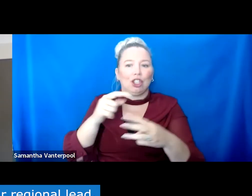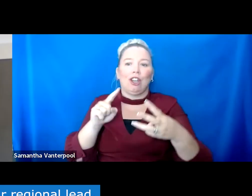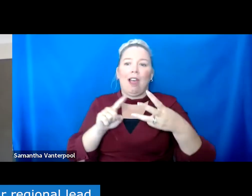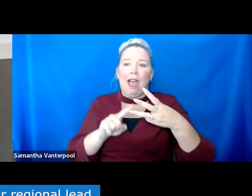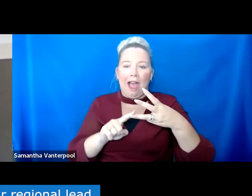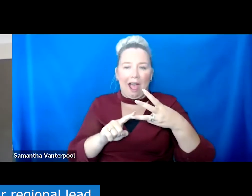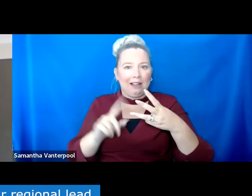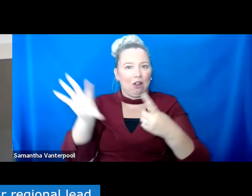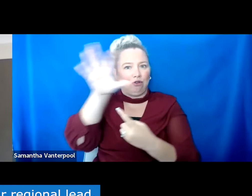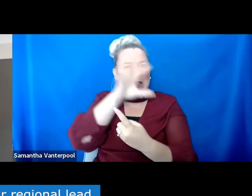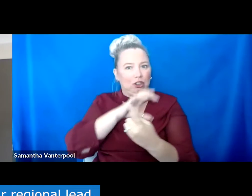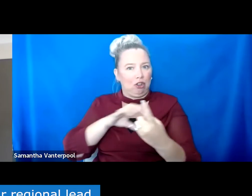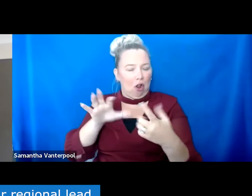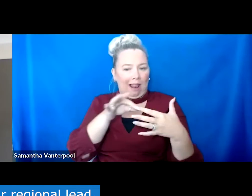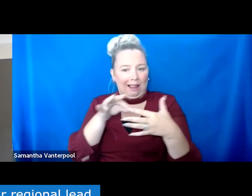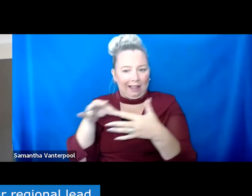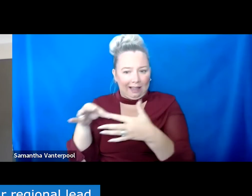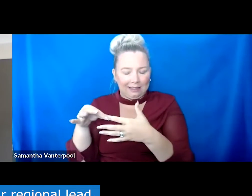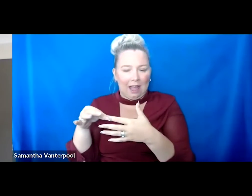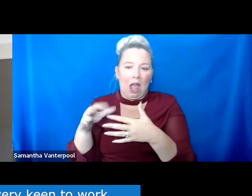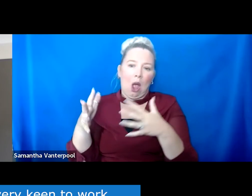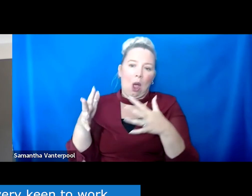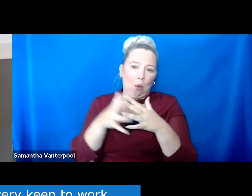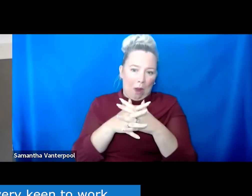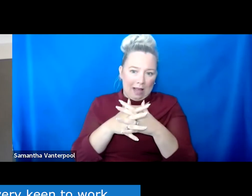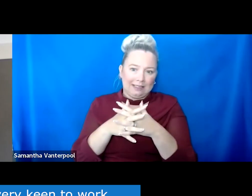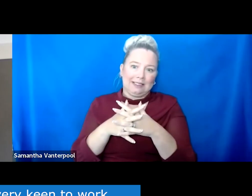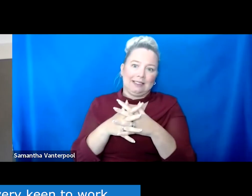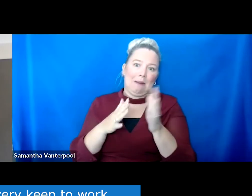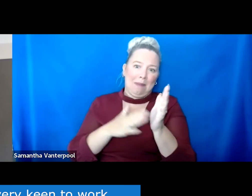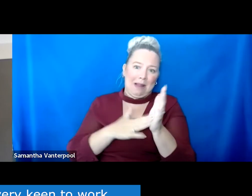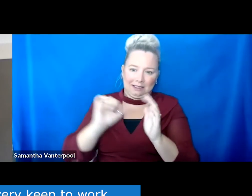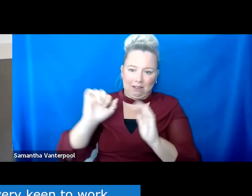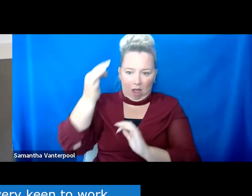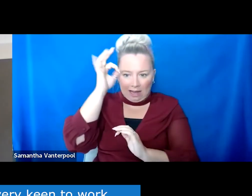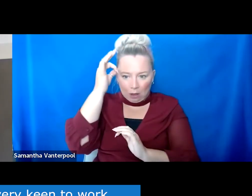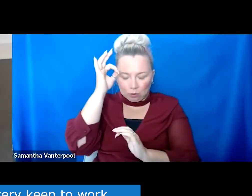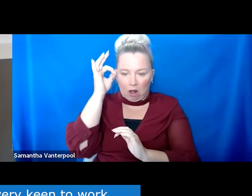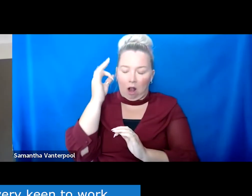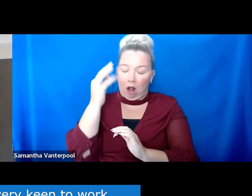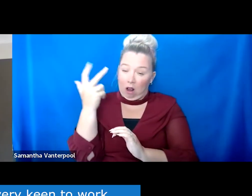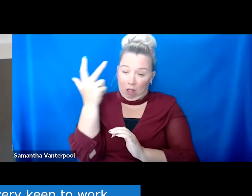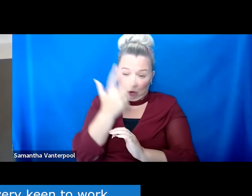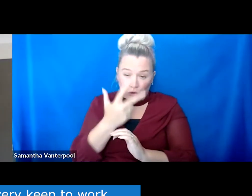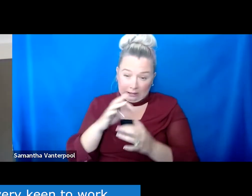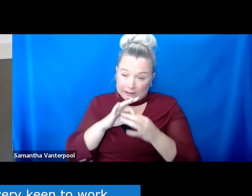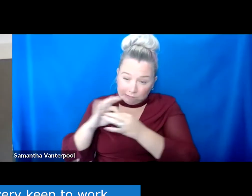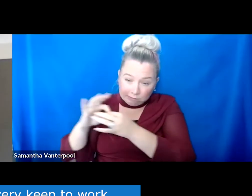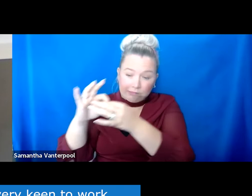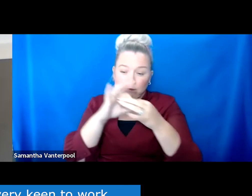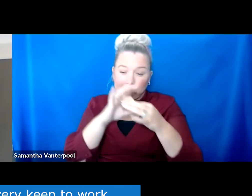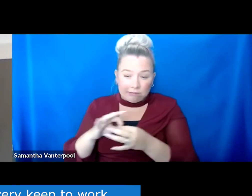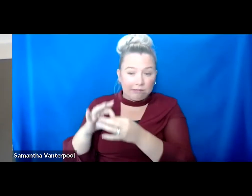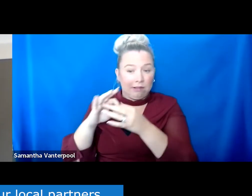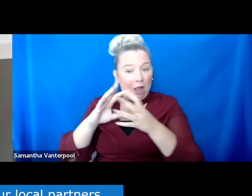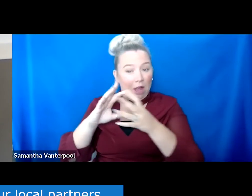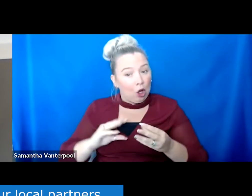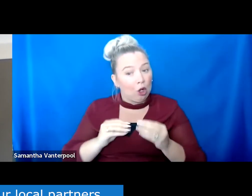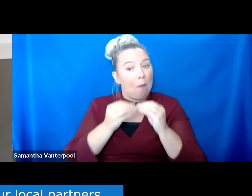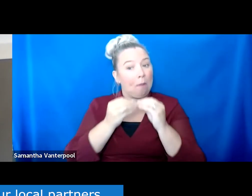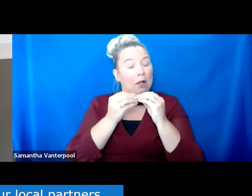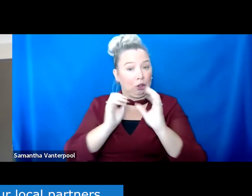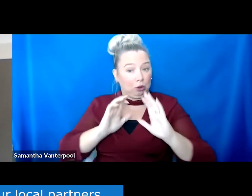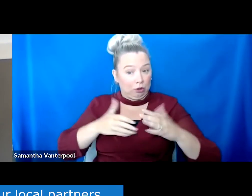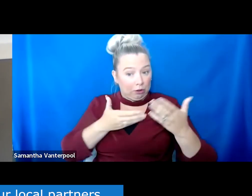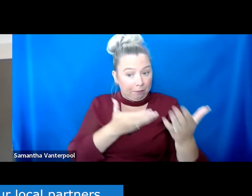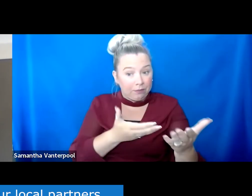lead, the Westminster Council. We were very keen to work very closely in co-production with them, as well